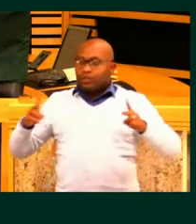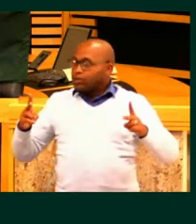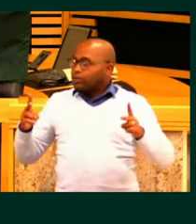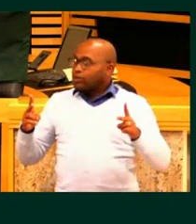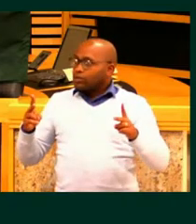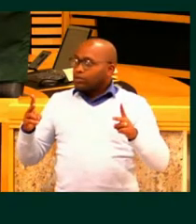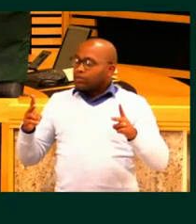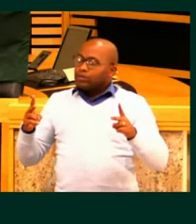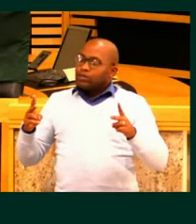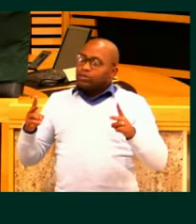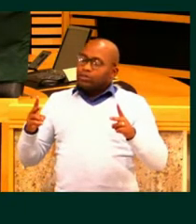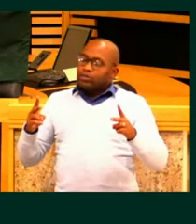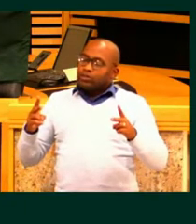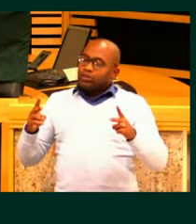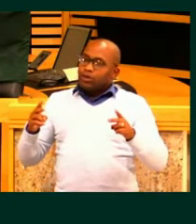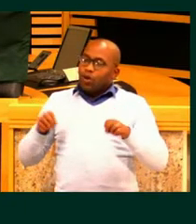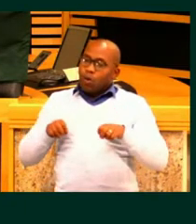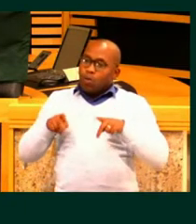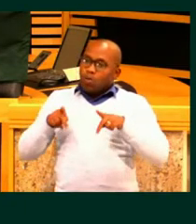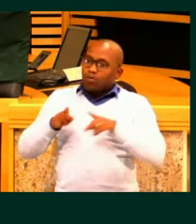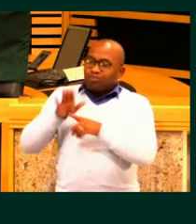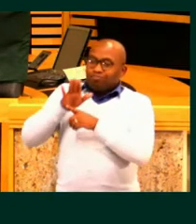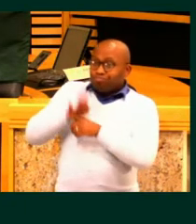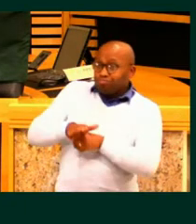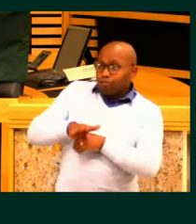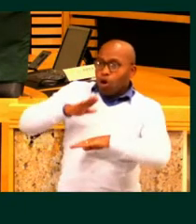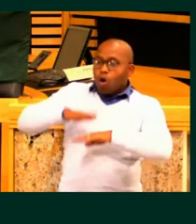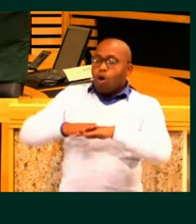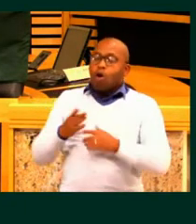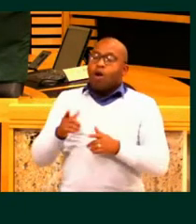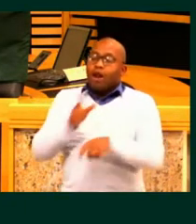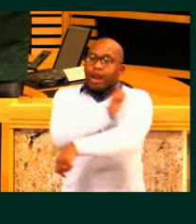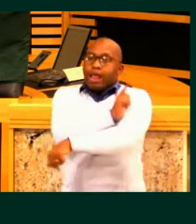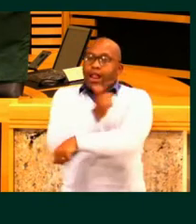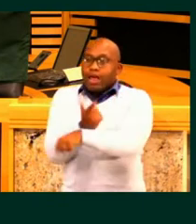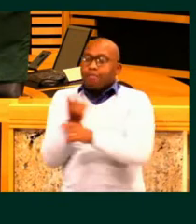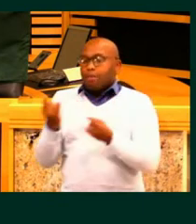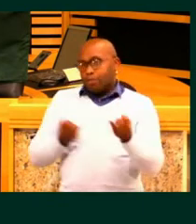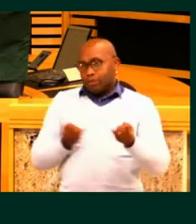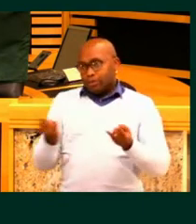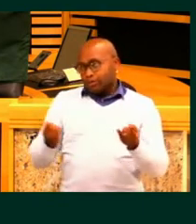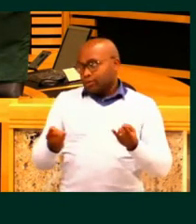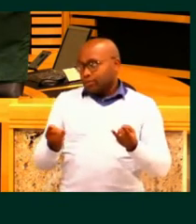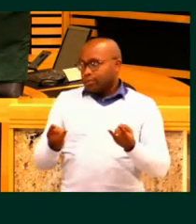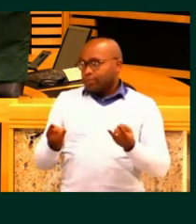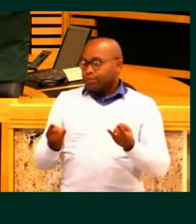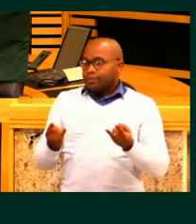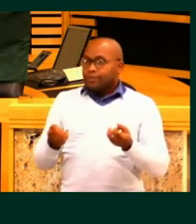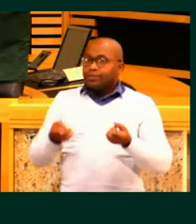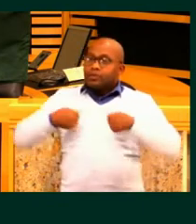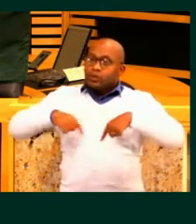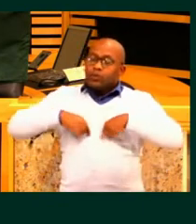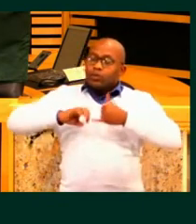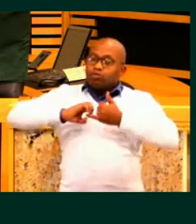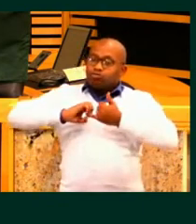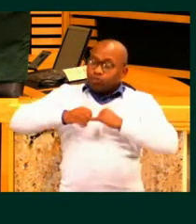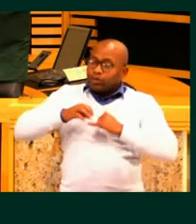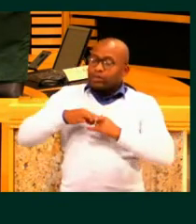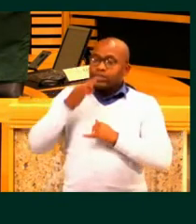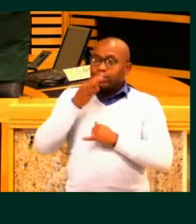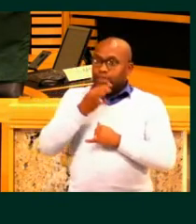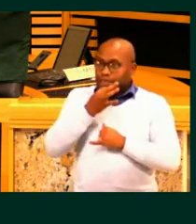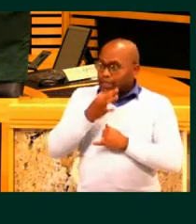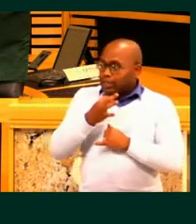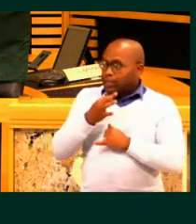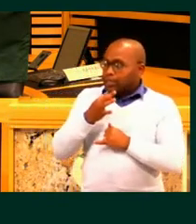labor this has been also a response to social economic empowerment and several pension disabilities participate in skills development programs in the